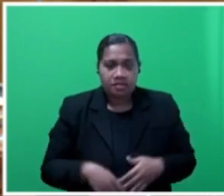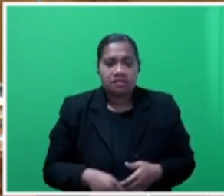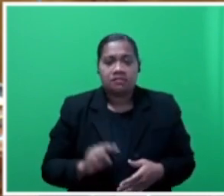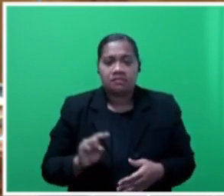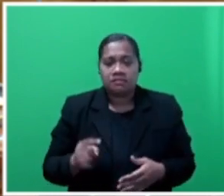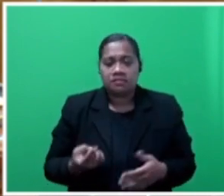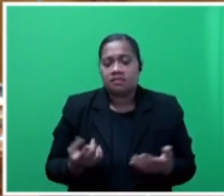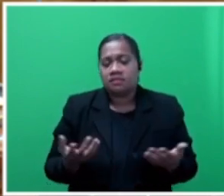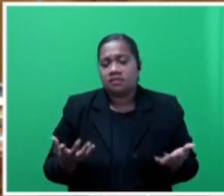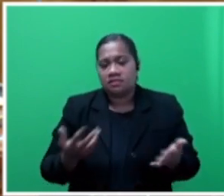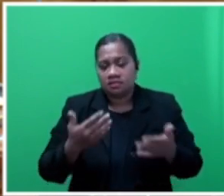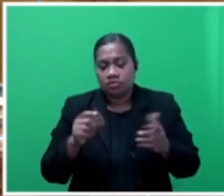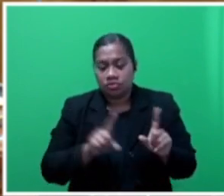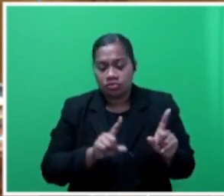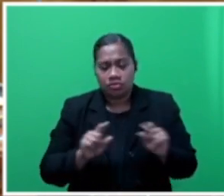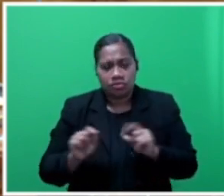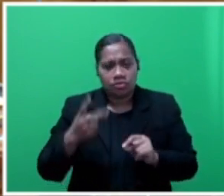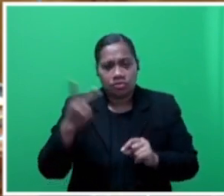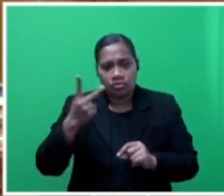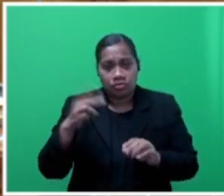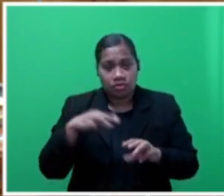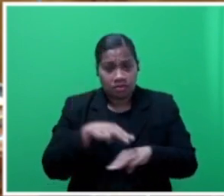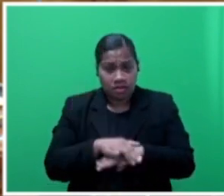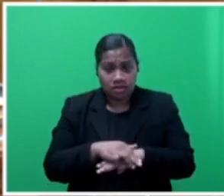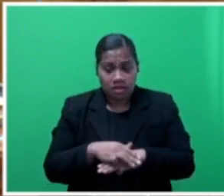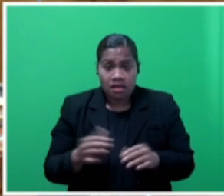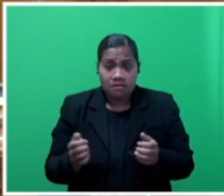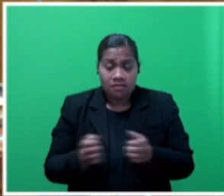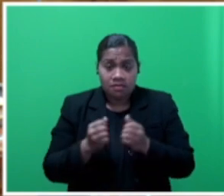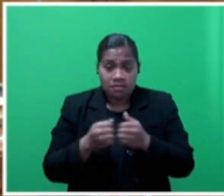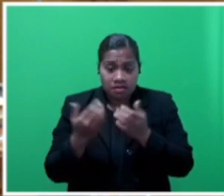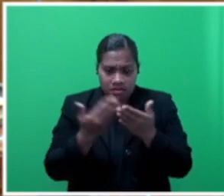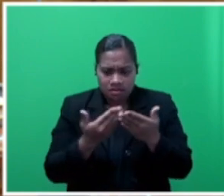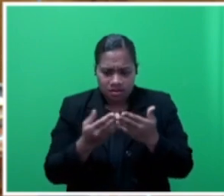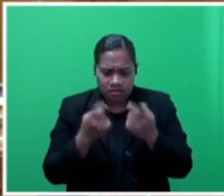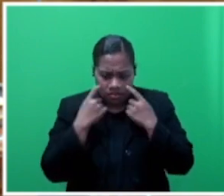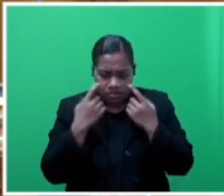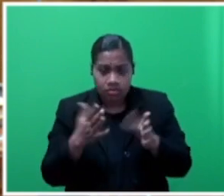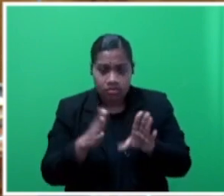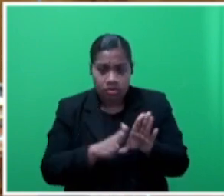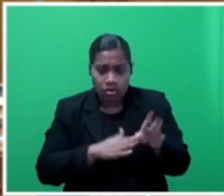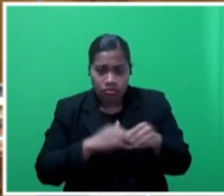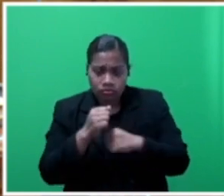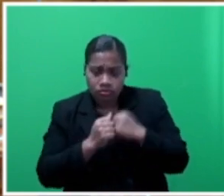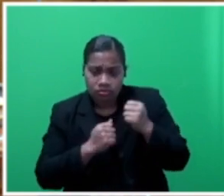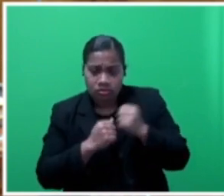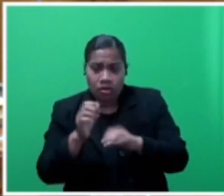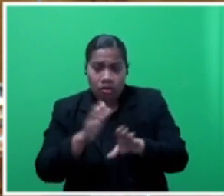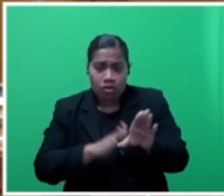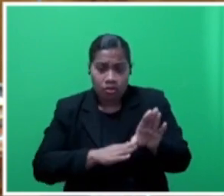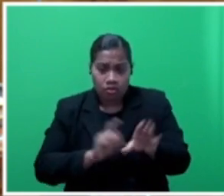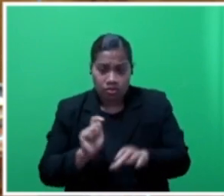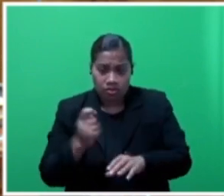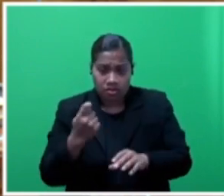months. Many studies have shown that well-structured long-term policies are very effective in creating